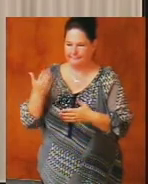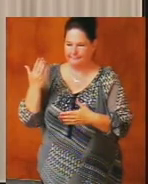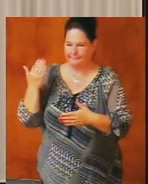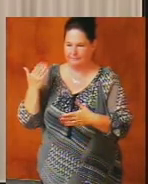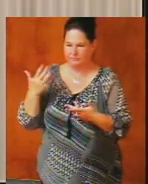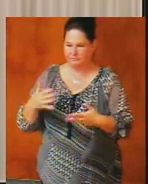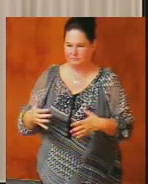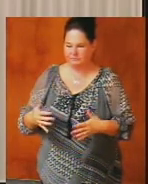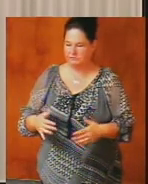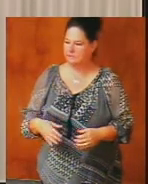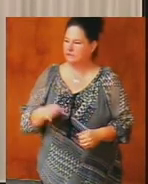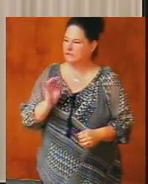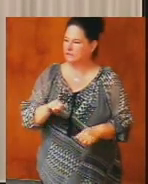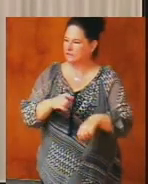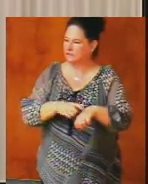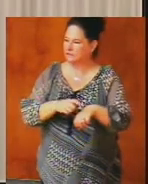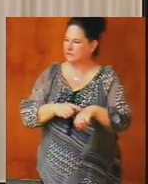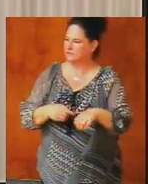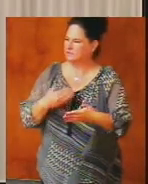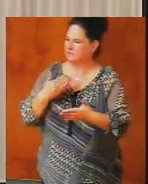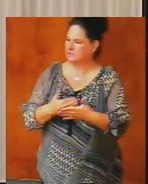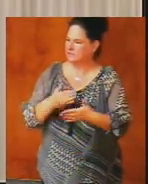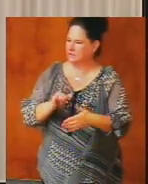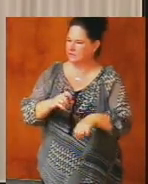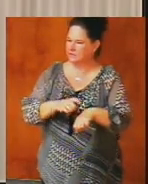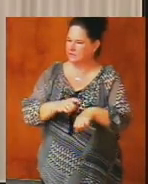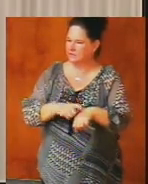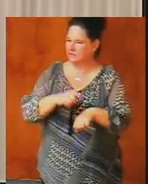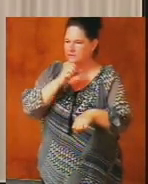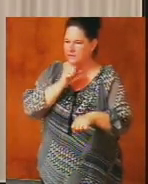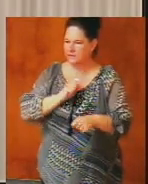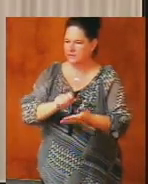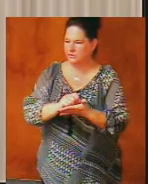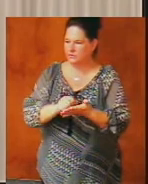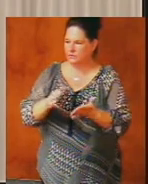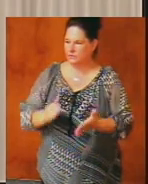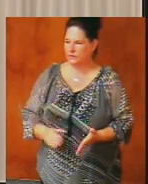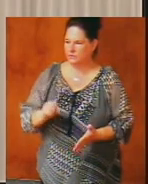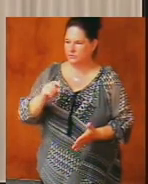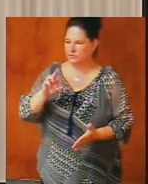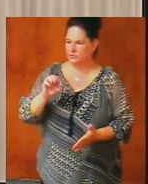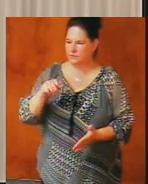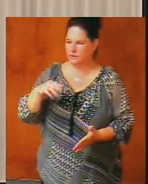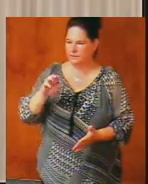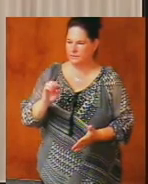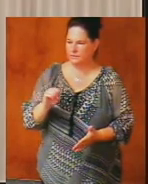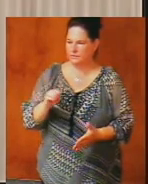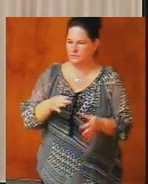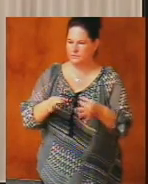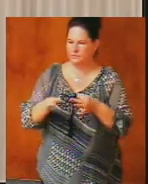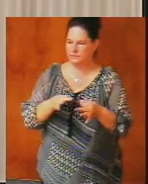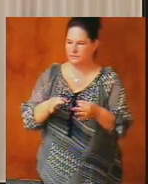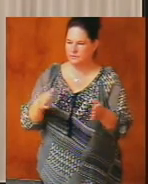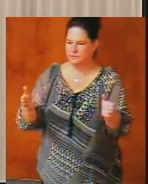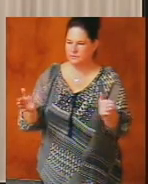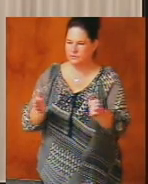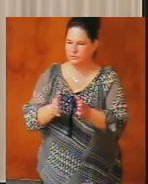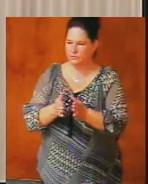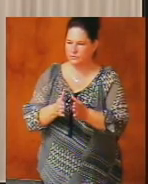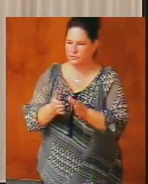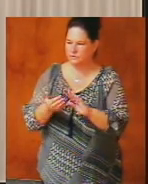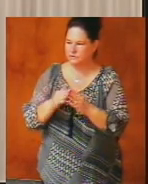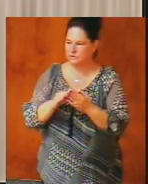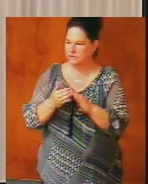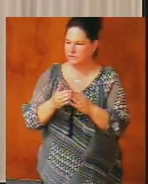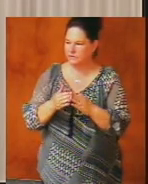In fact, at that time, or near that time, the ancient writer Strabo described it as a small